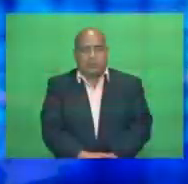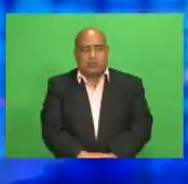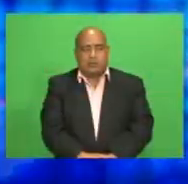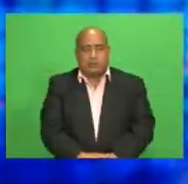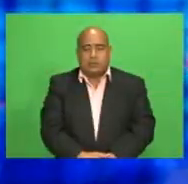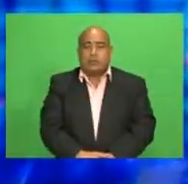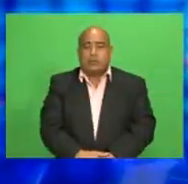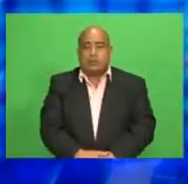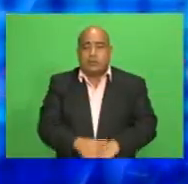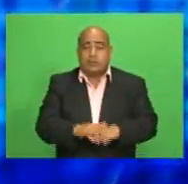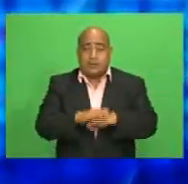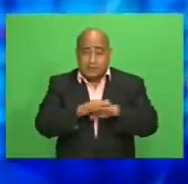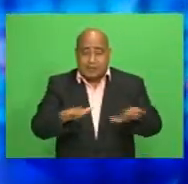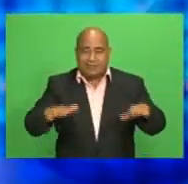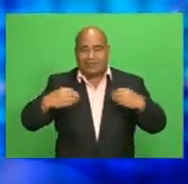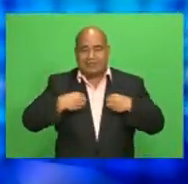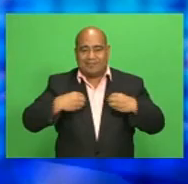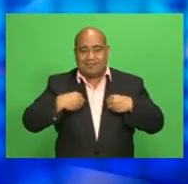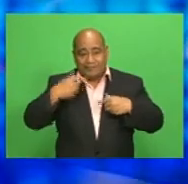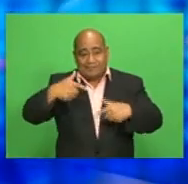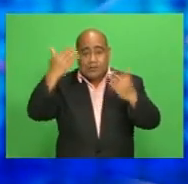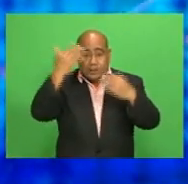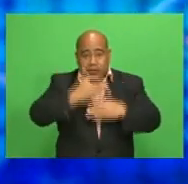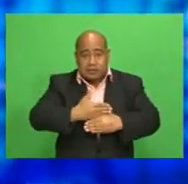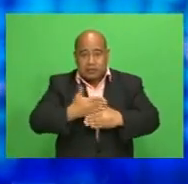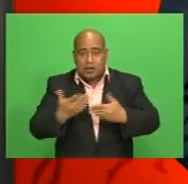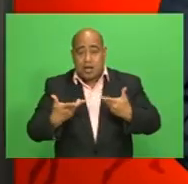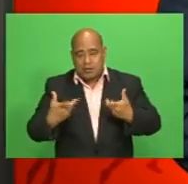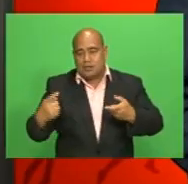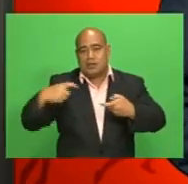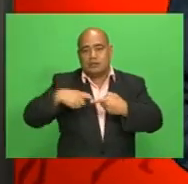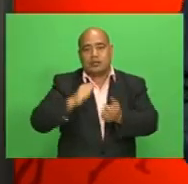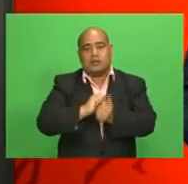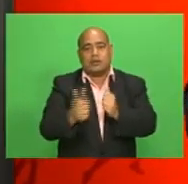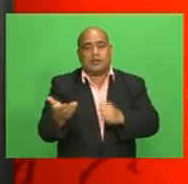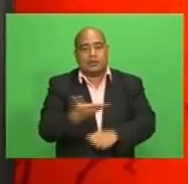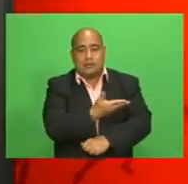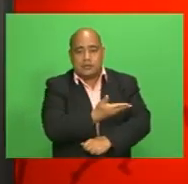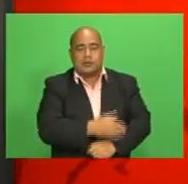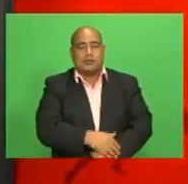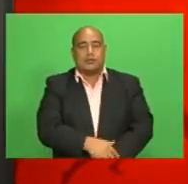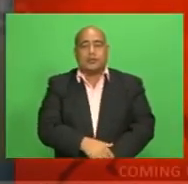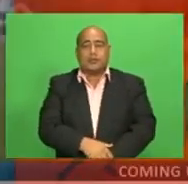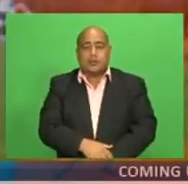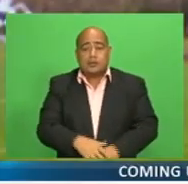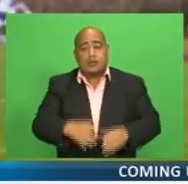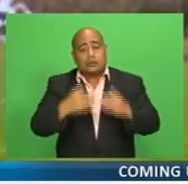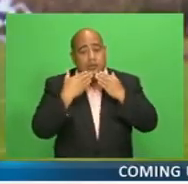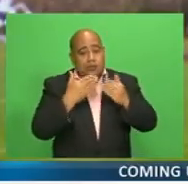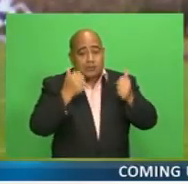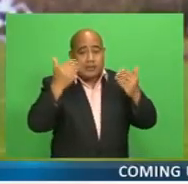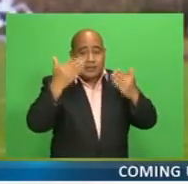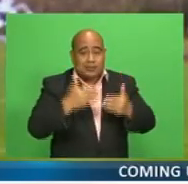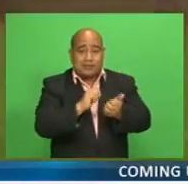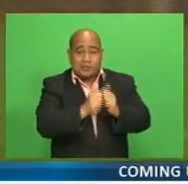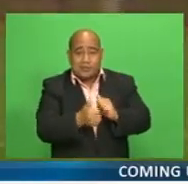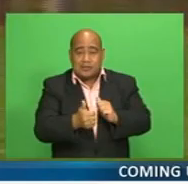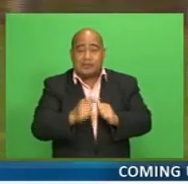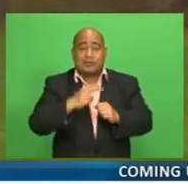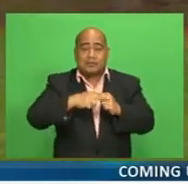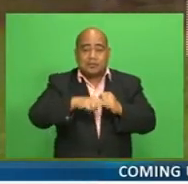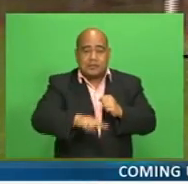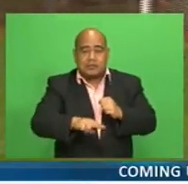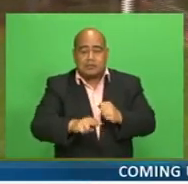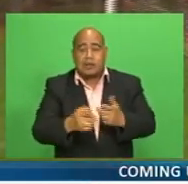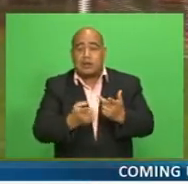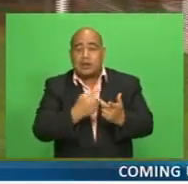That's it from Business Tonight. We now join Jamie with the latest in sports. Thank you, Whitney, and good evening in sports tonight. Another Fijian